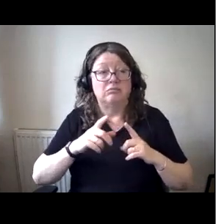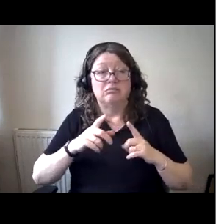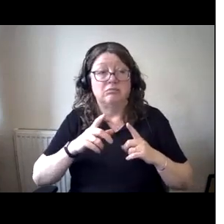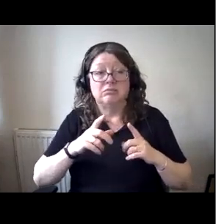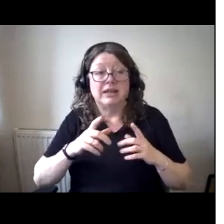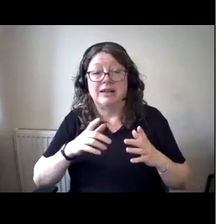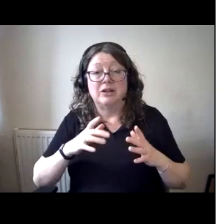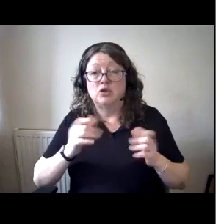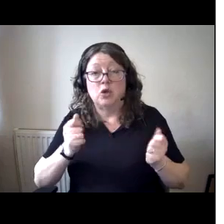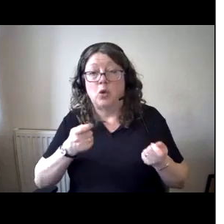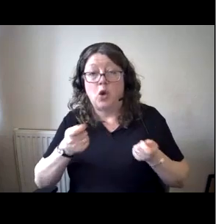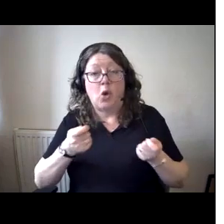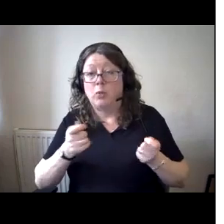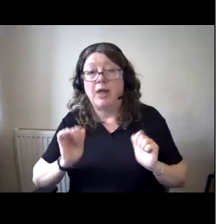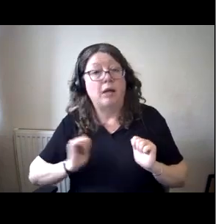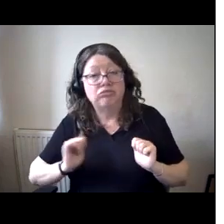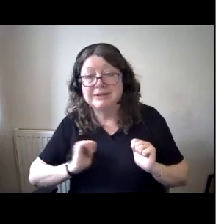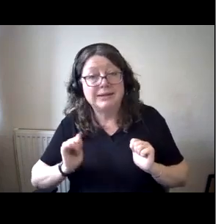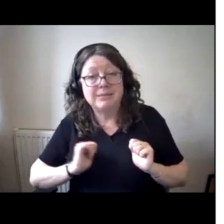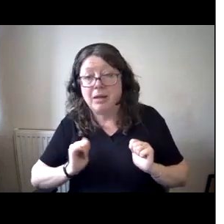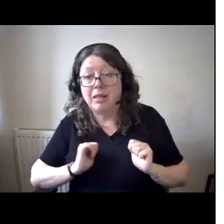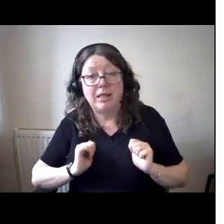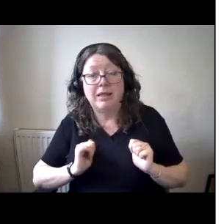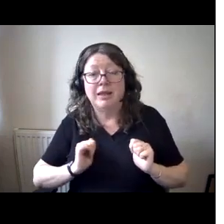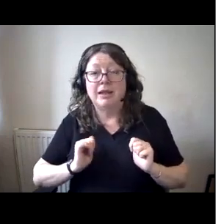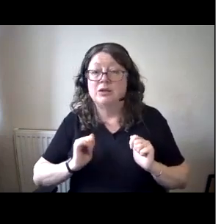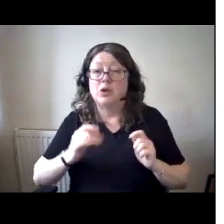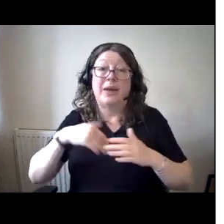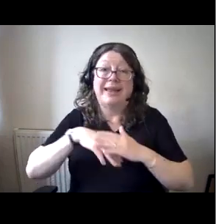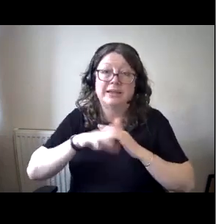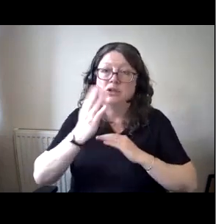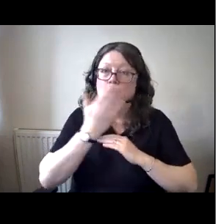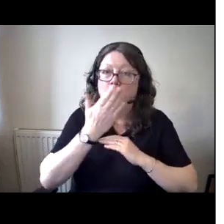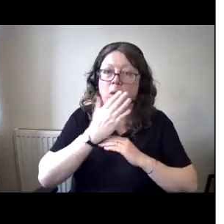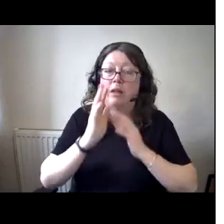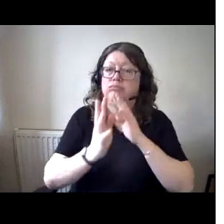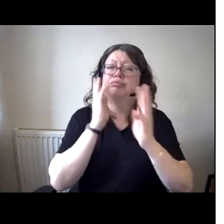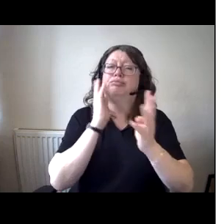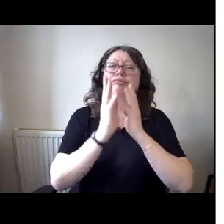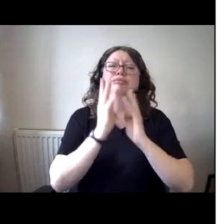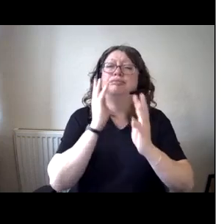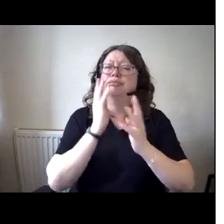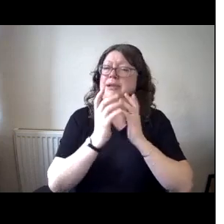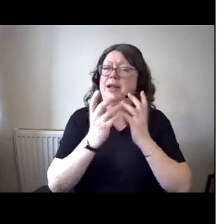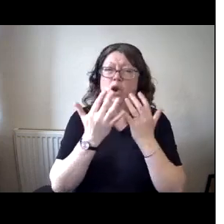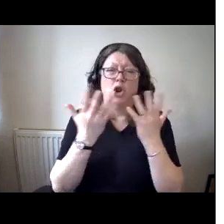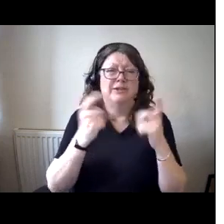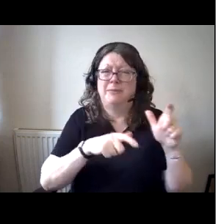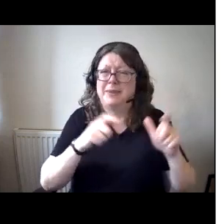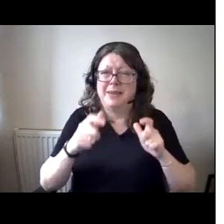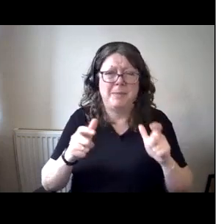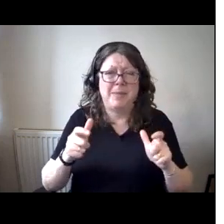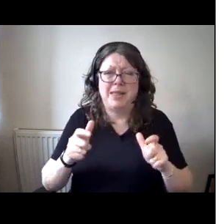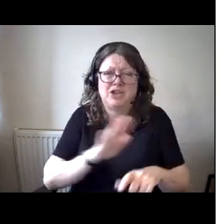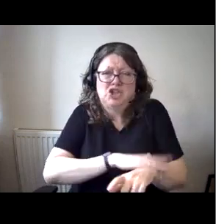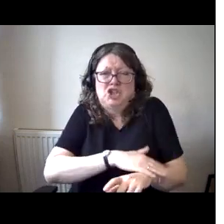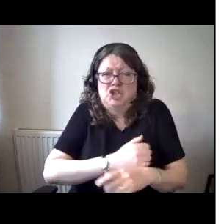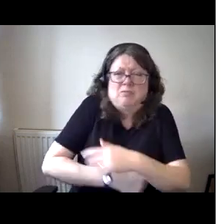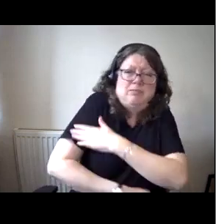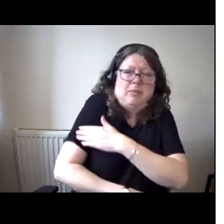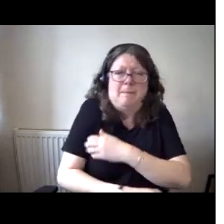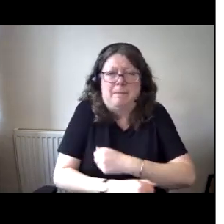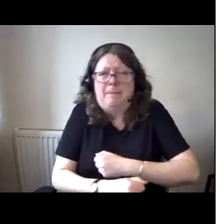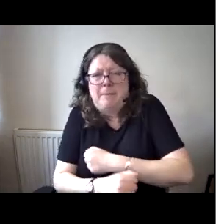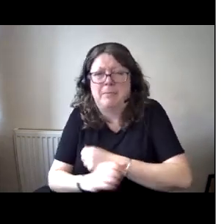unpredictable touch. They have to navigate busy corridors, busy playgrounds, busy classrooms where people may touch them